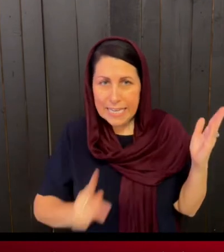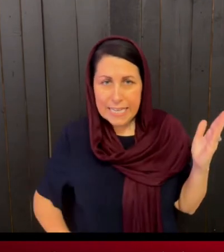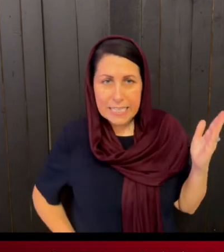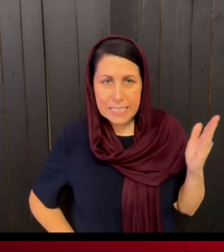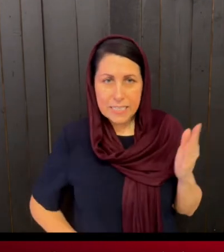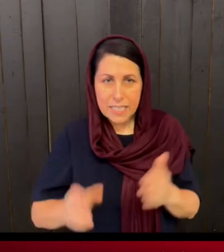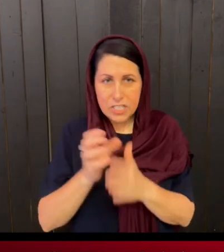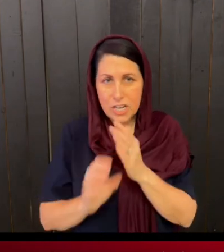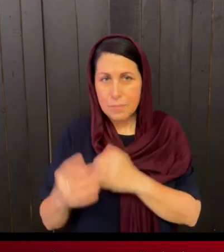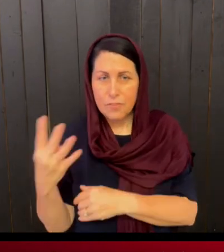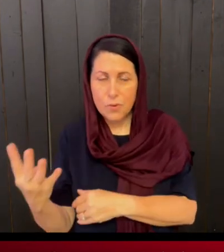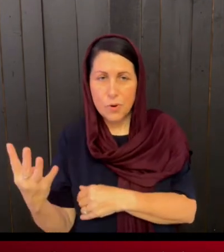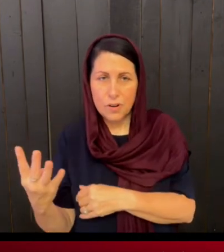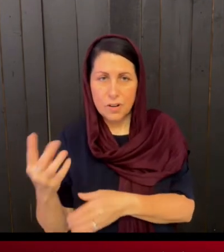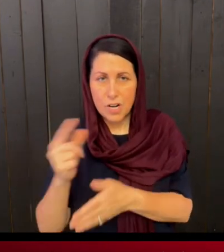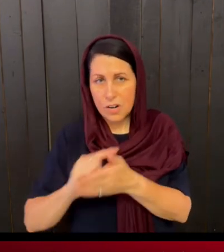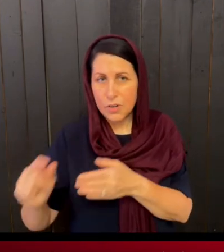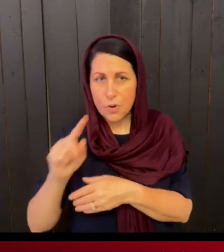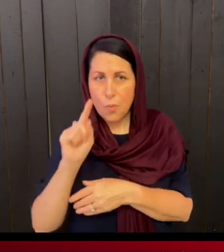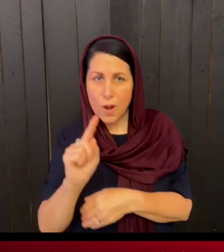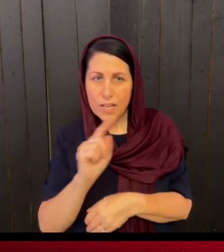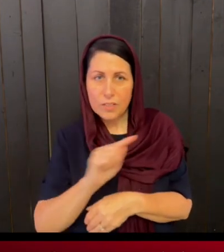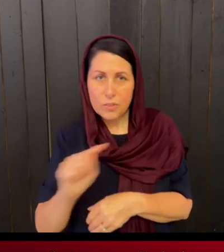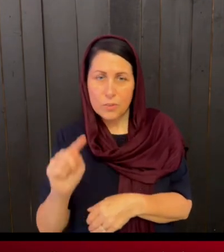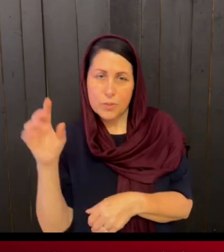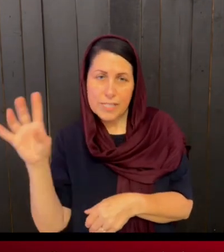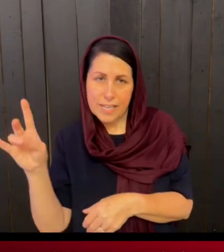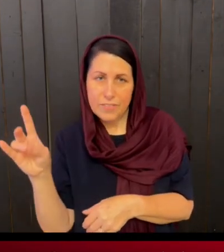4, verse 1 through 7?